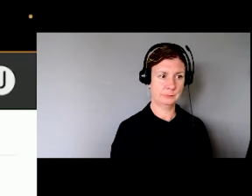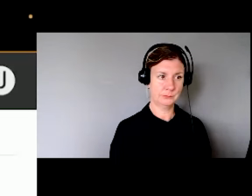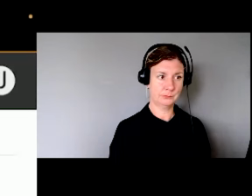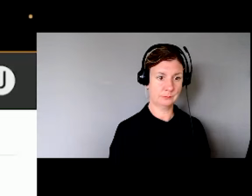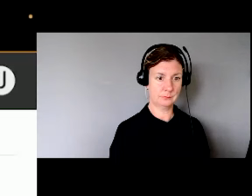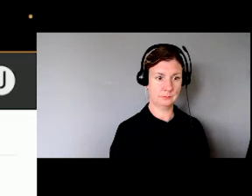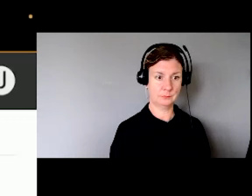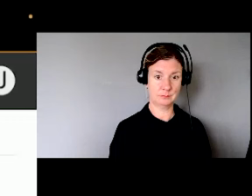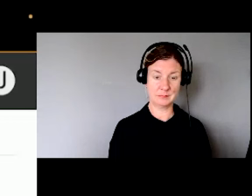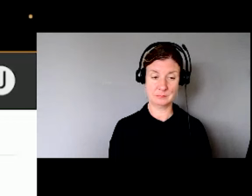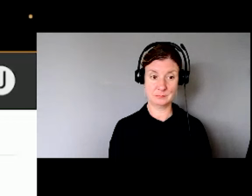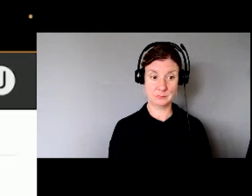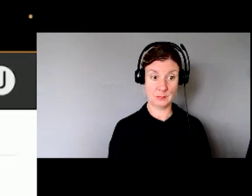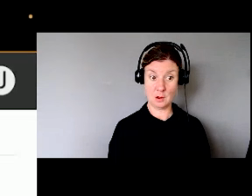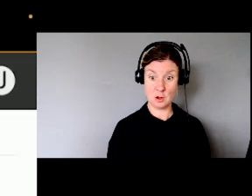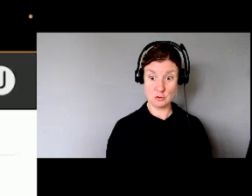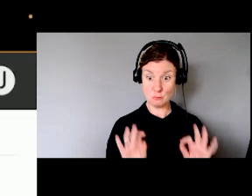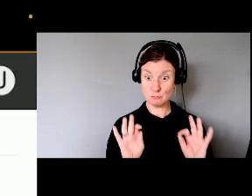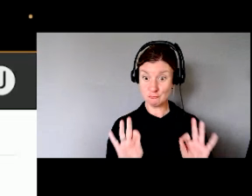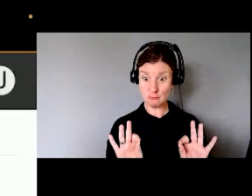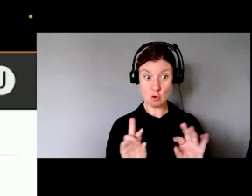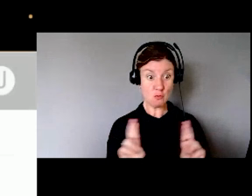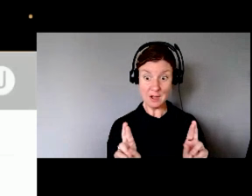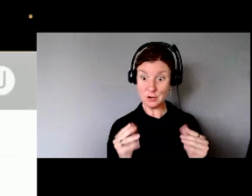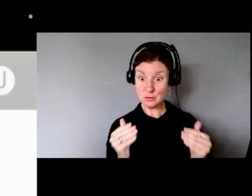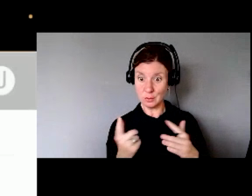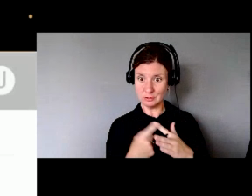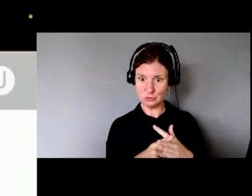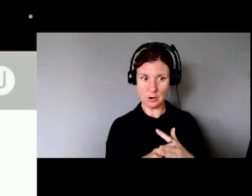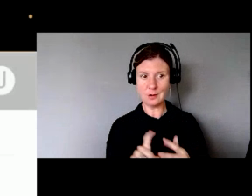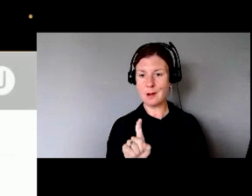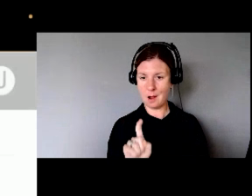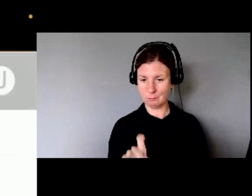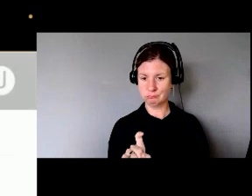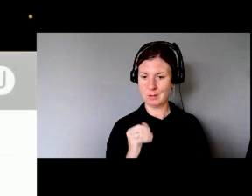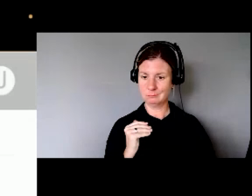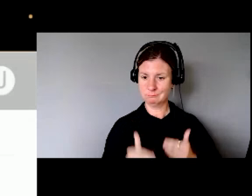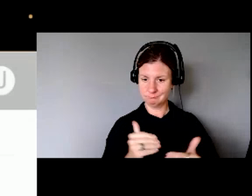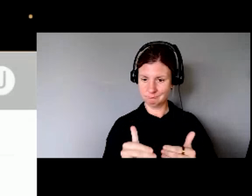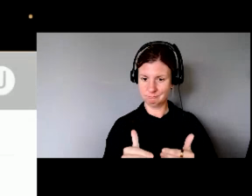When you are ready to begin your application, click Begin Application.